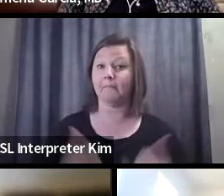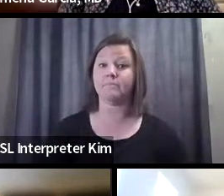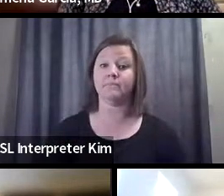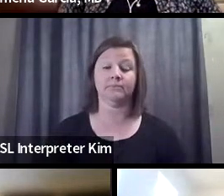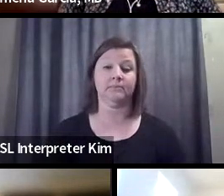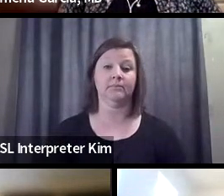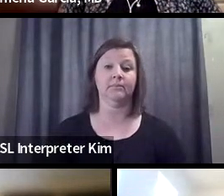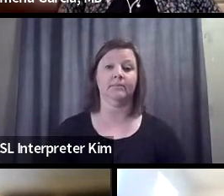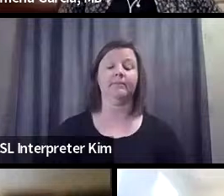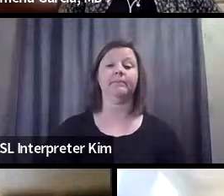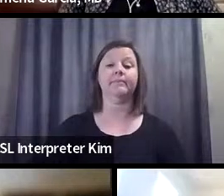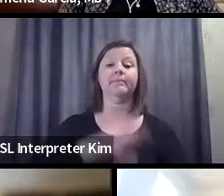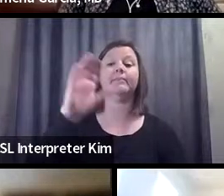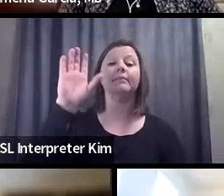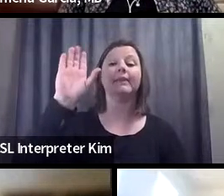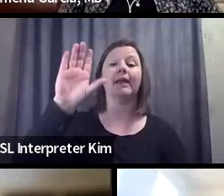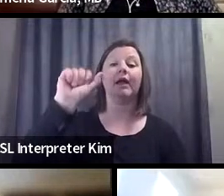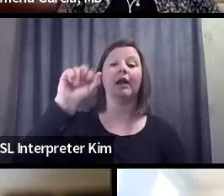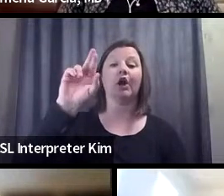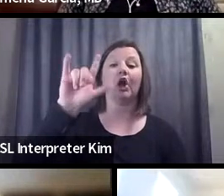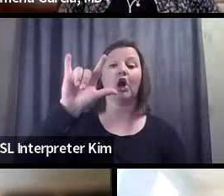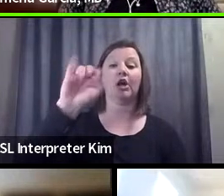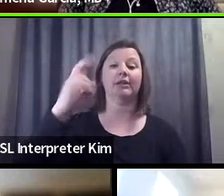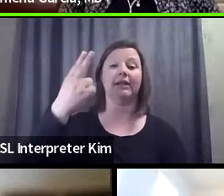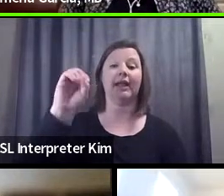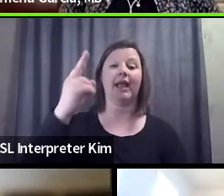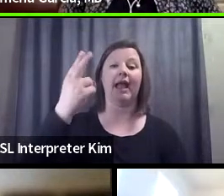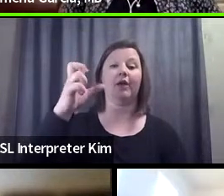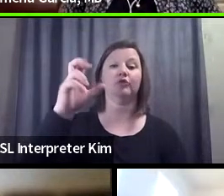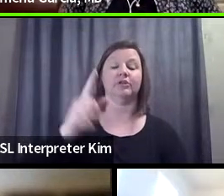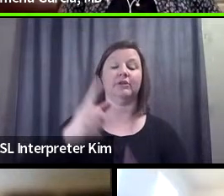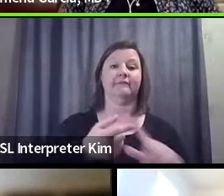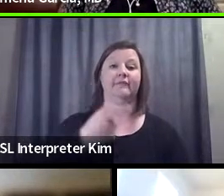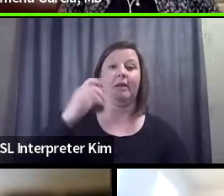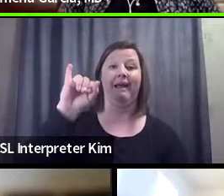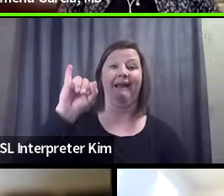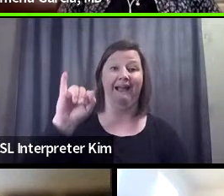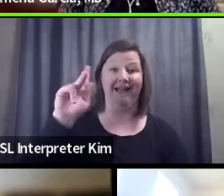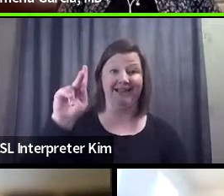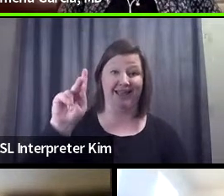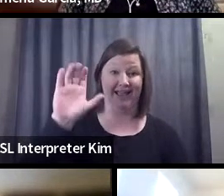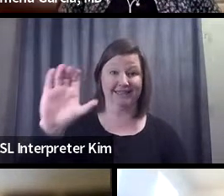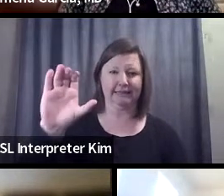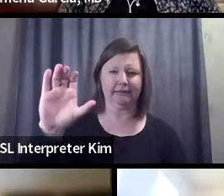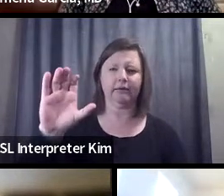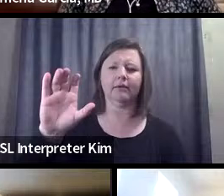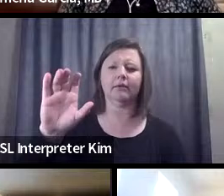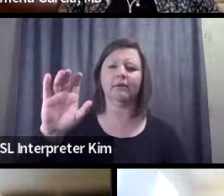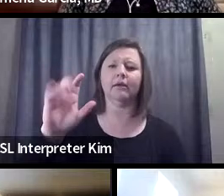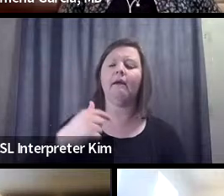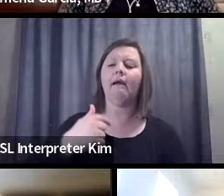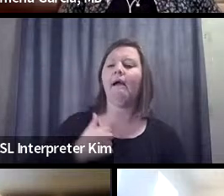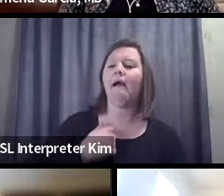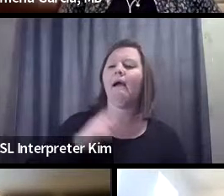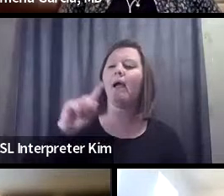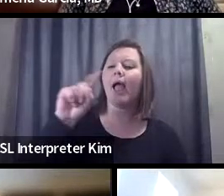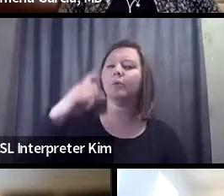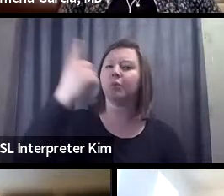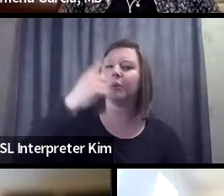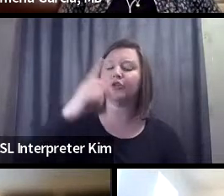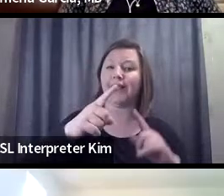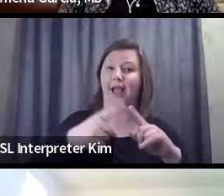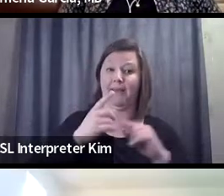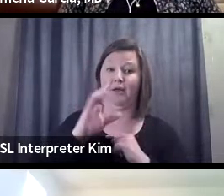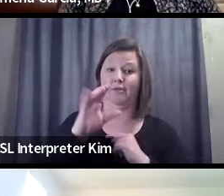Dr. Garcia, this is Carly Houchin with IKC. Hi there. Jamie, I was wondering about the American Indian and